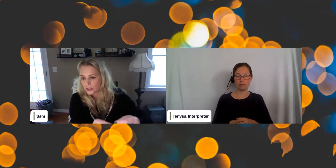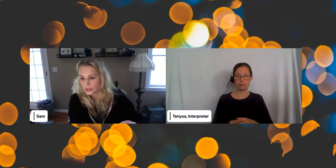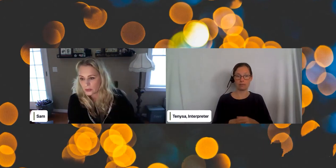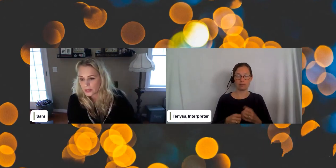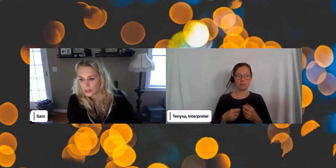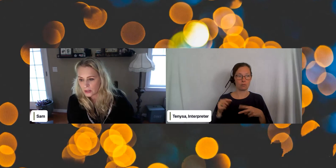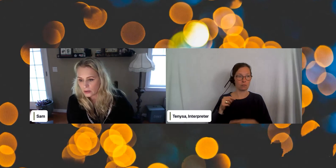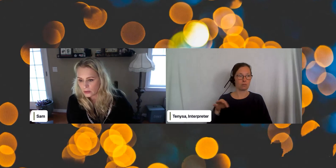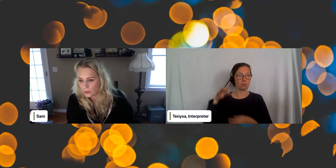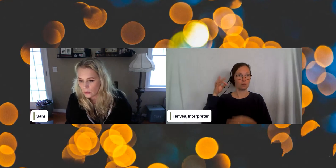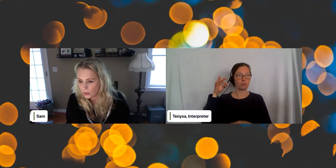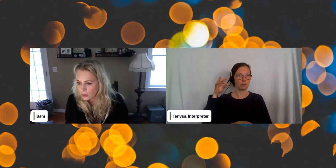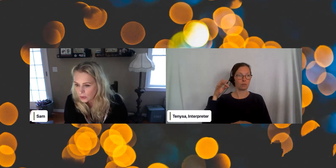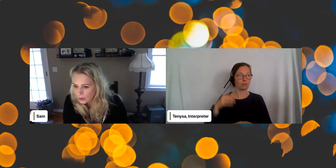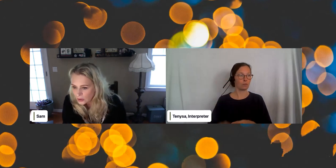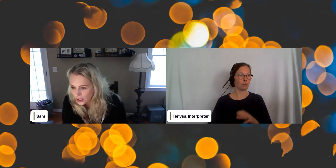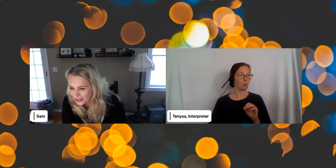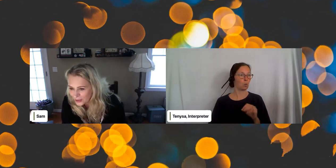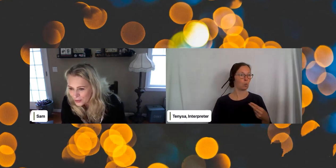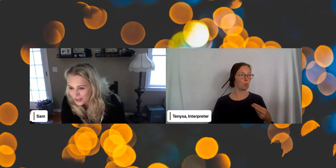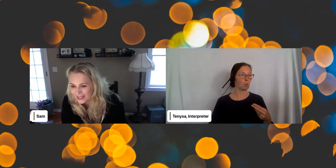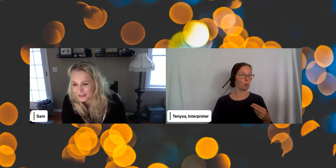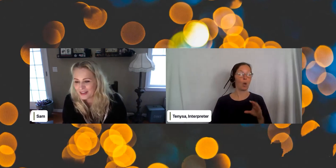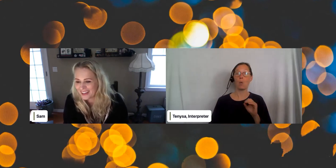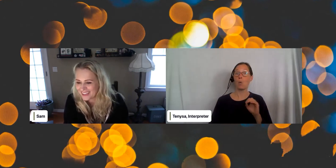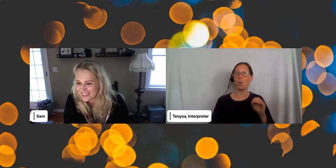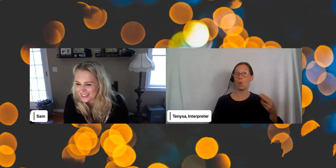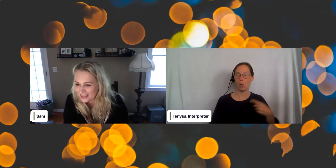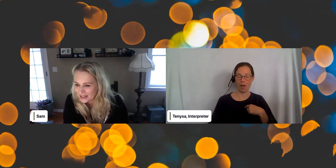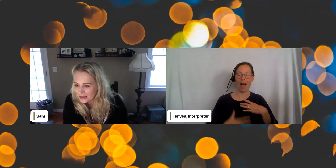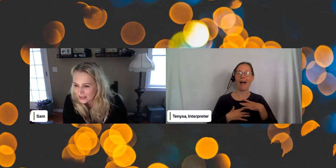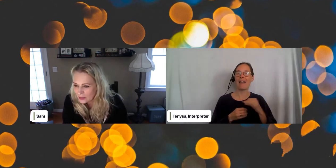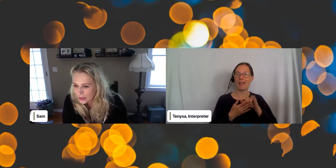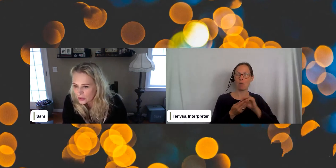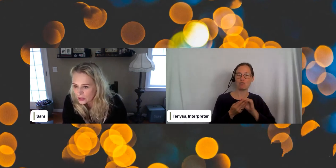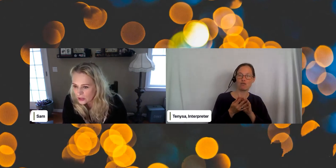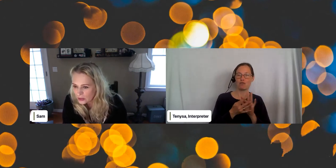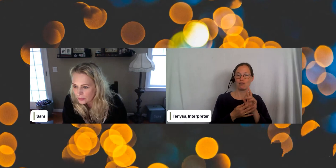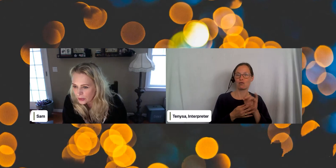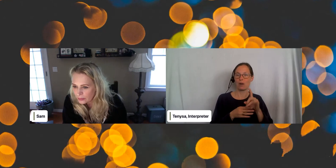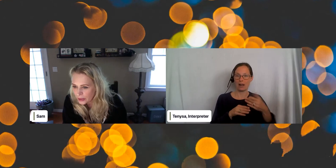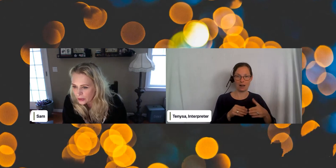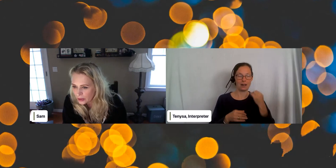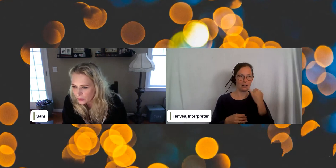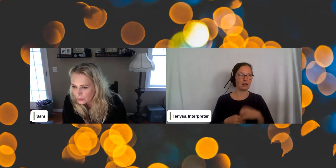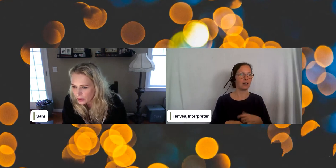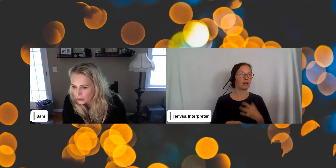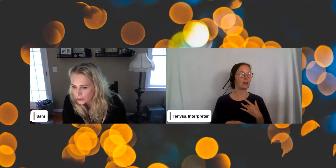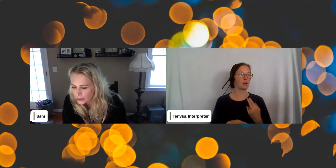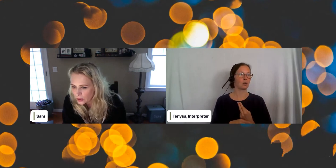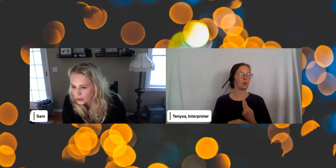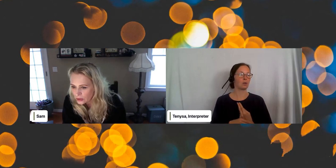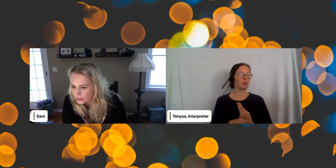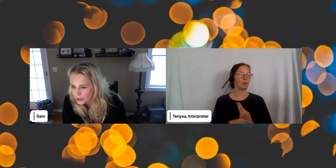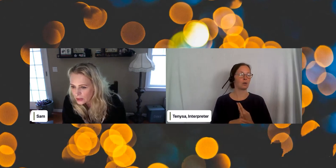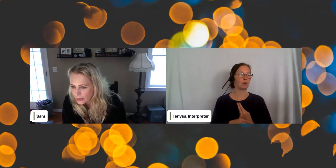There are questions. Can we see your, ooh, I like the frayed end idea. I usually use a blunt, bigger needle with a big hole, so